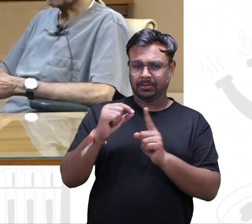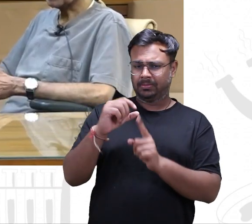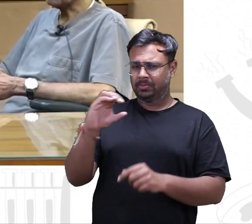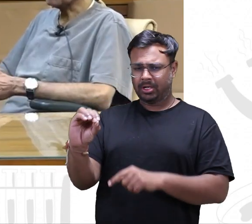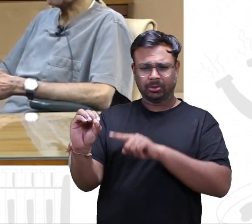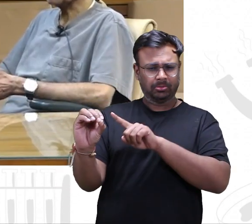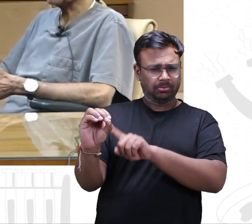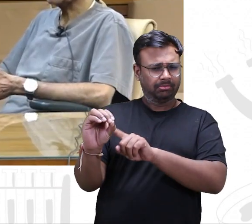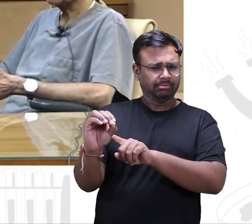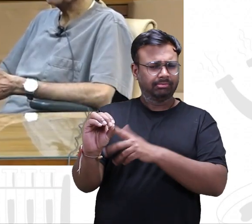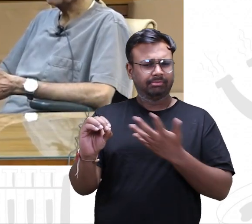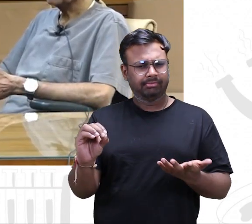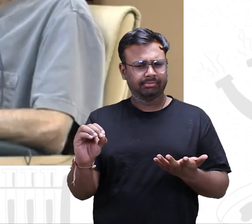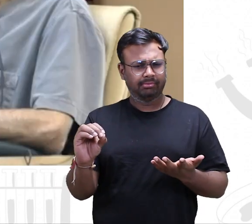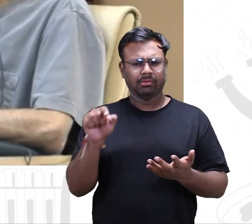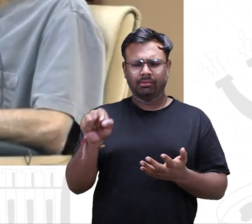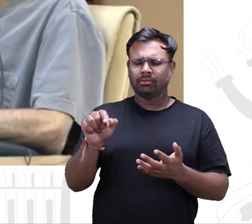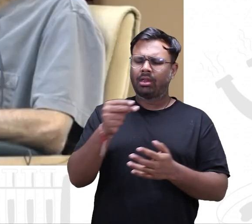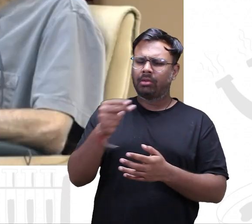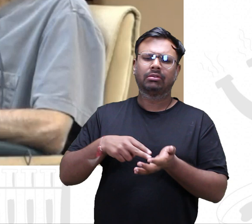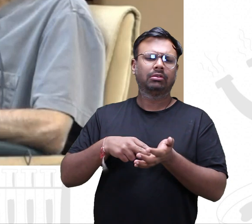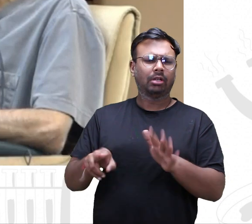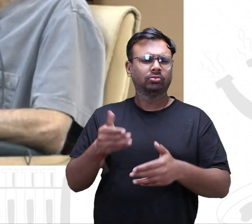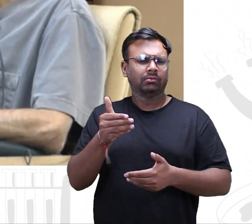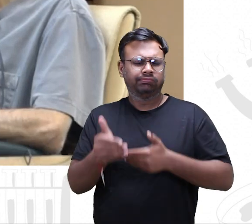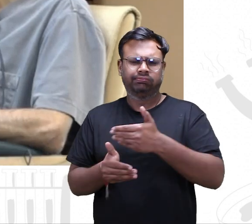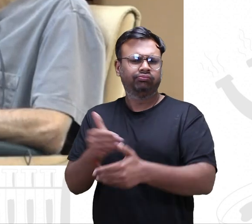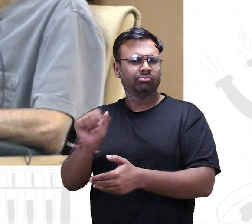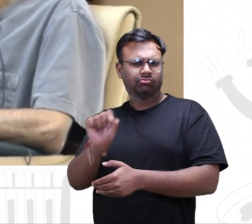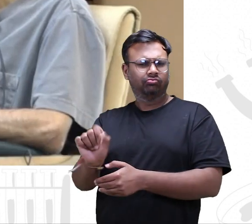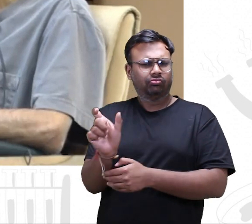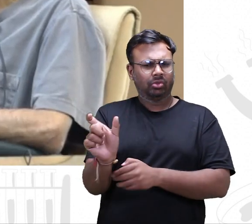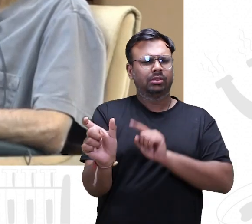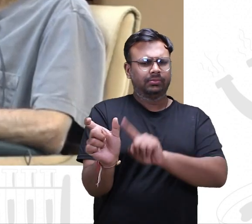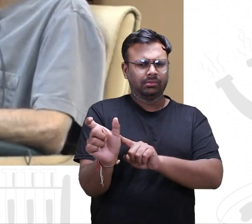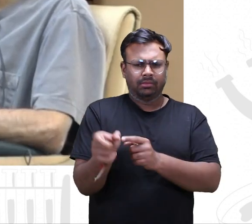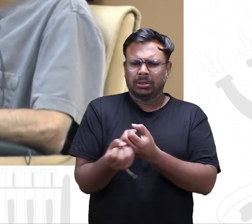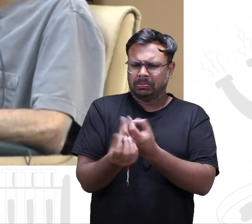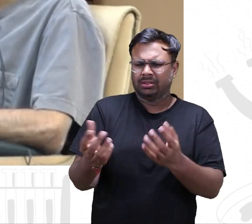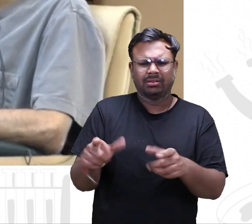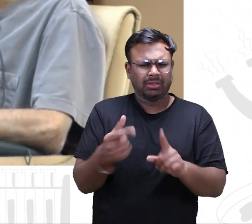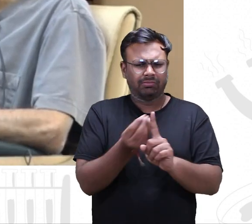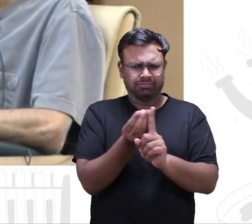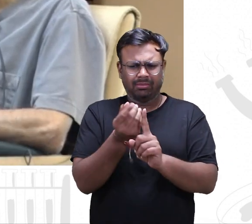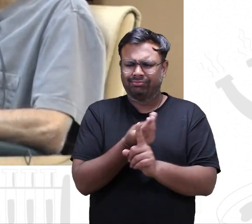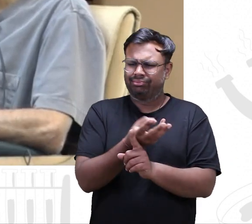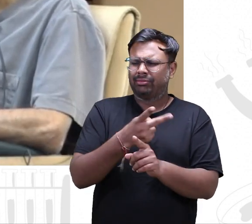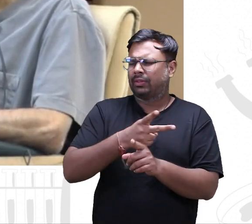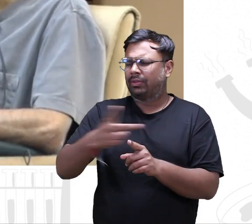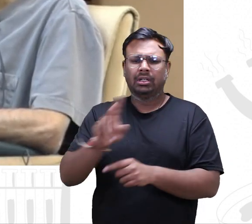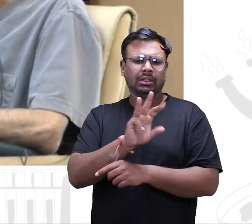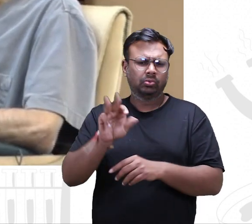So Apomixis is a name of a natural process that many